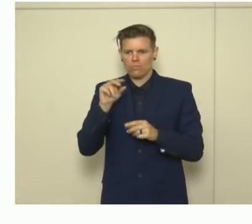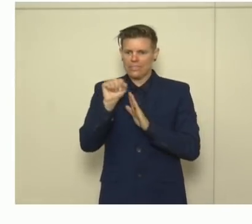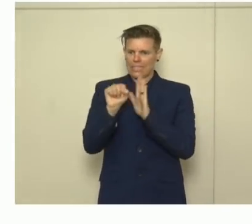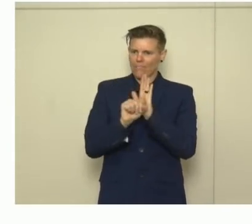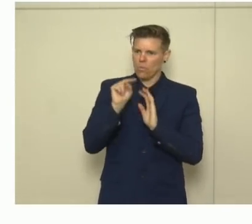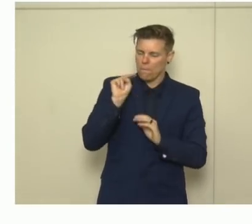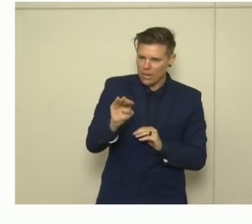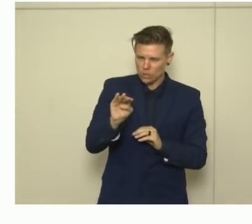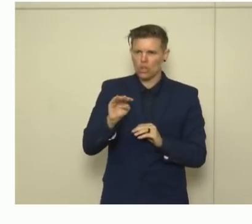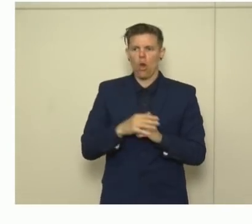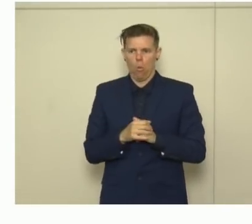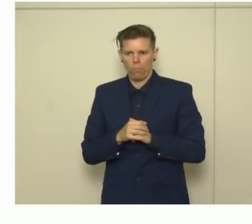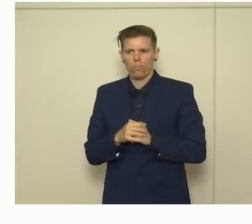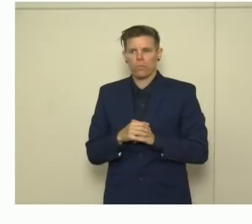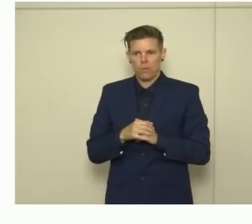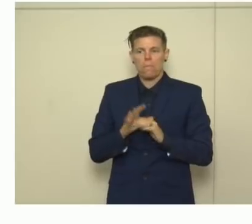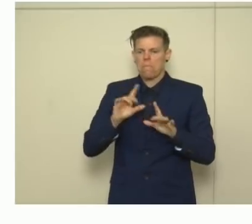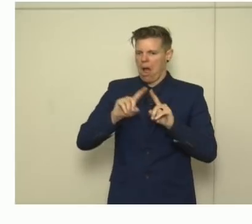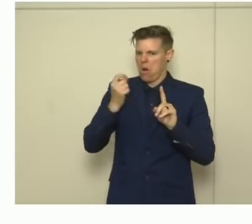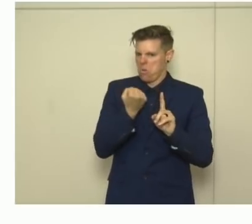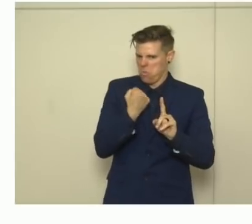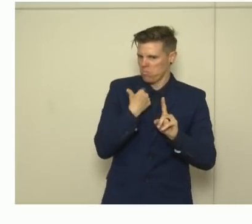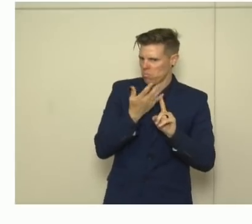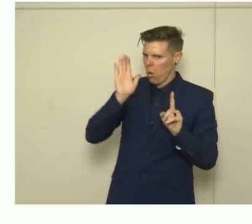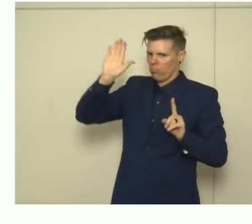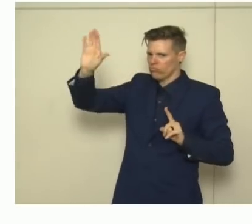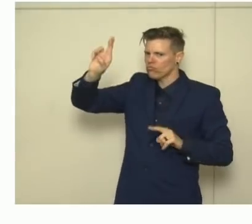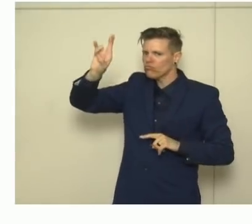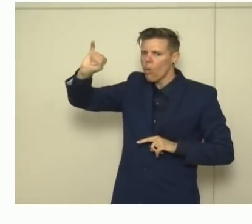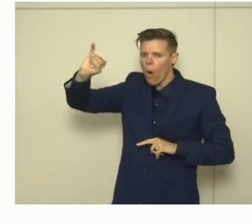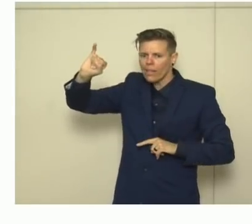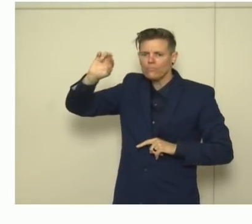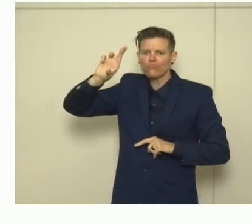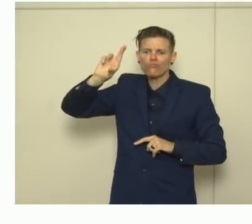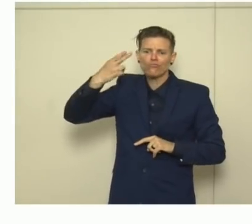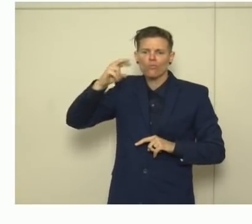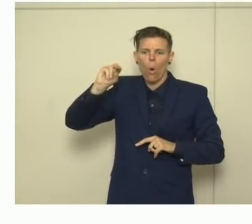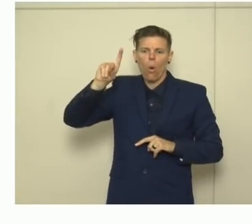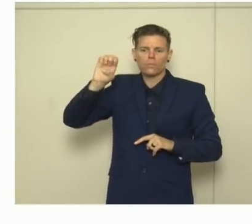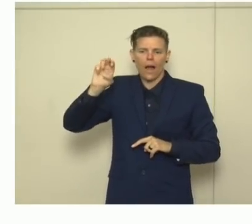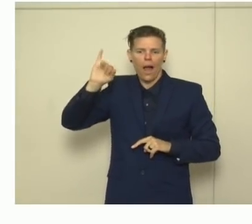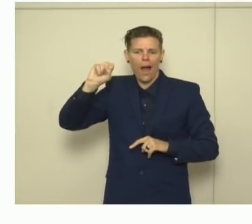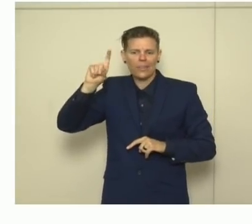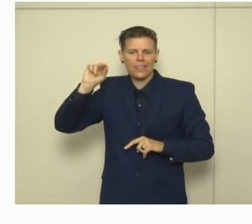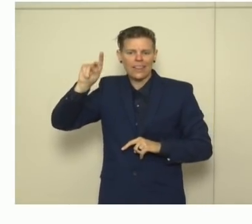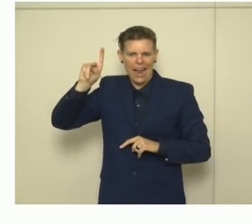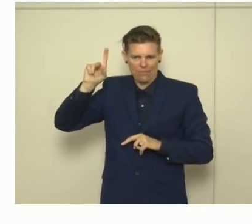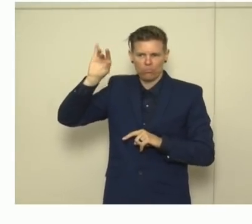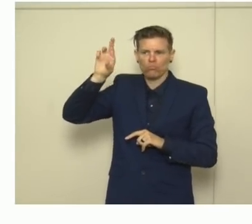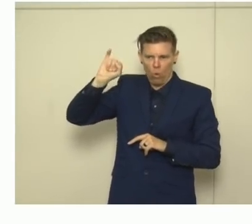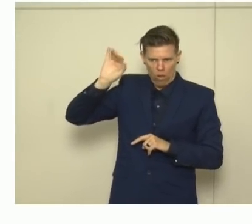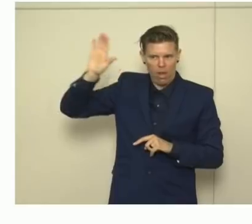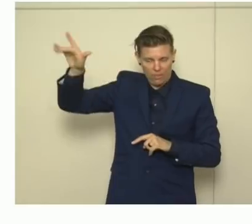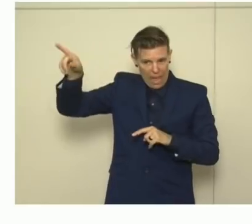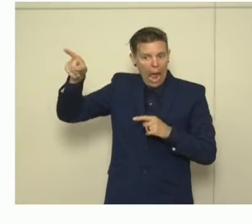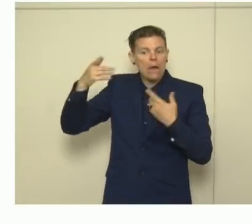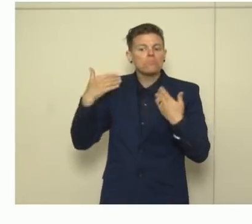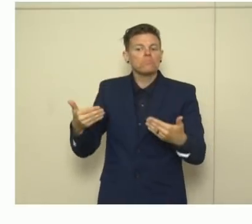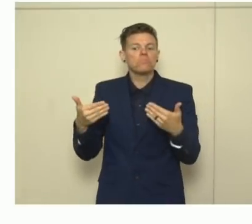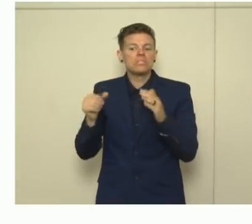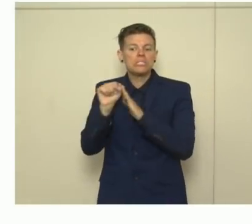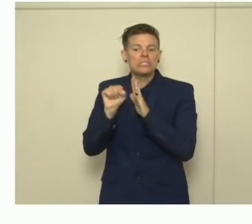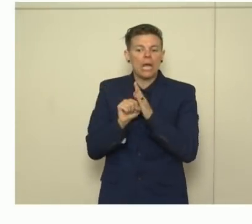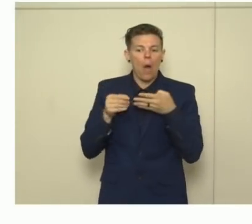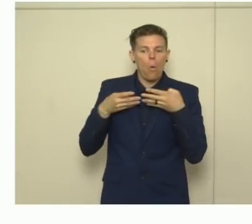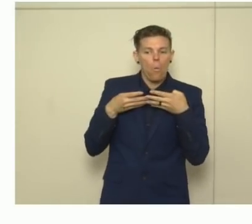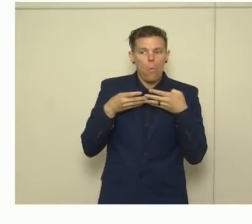and in their child care system, they, as they reopened, very strict social distancing, universal masks for adults,